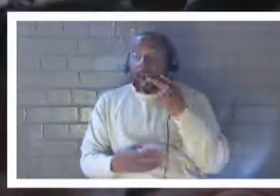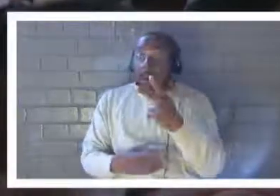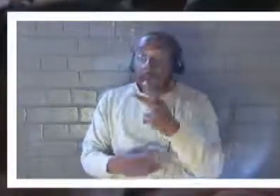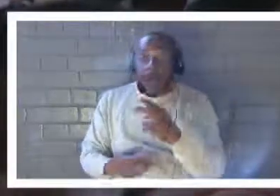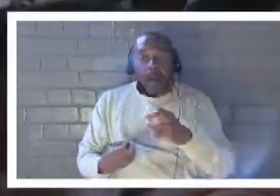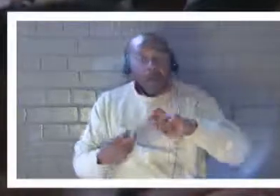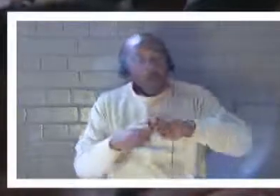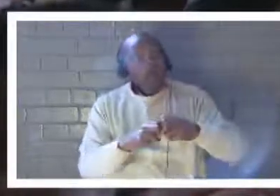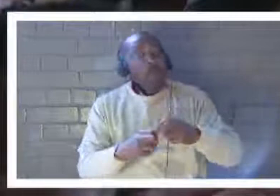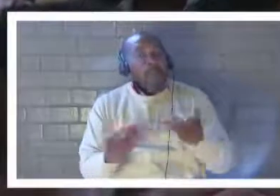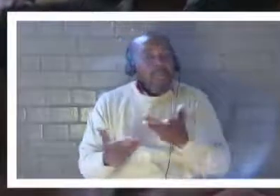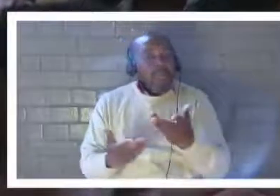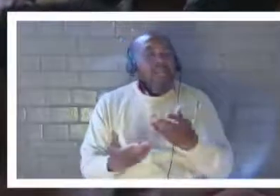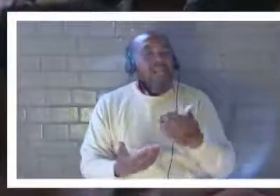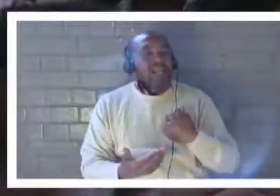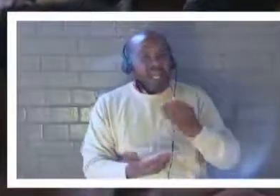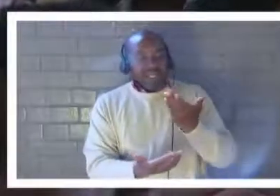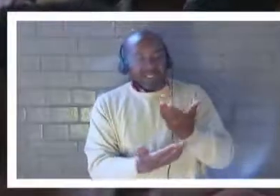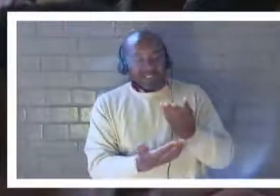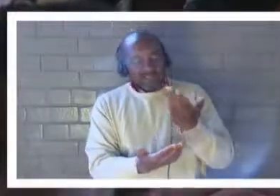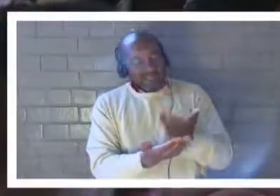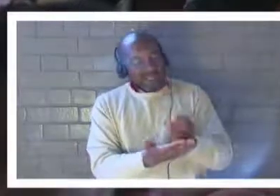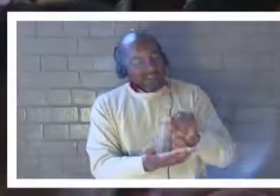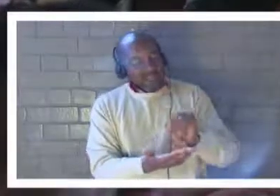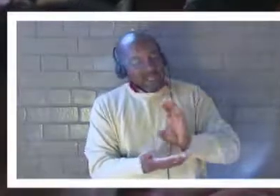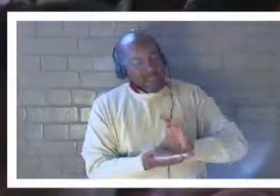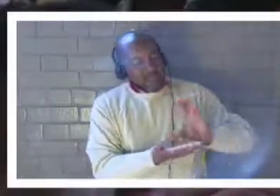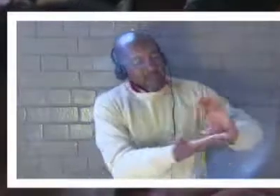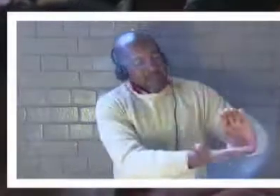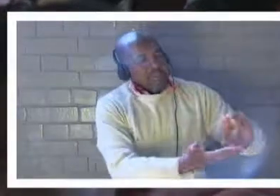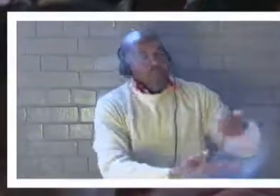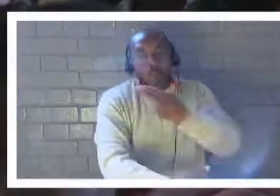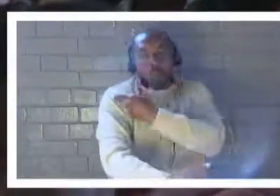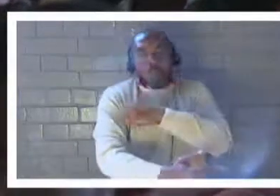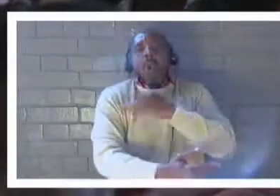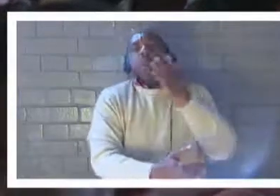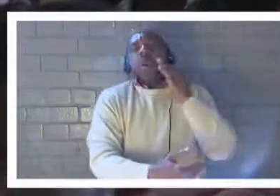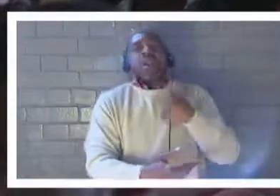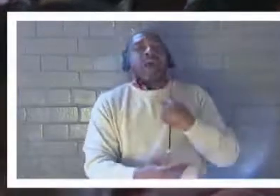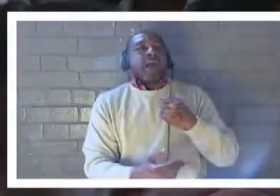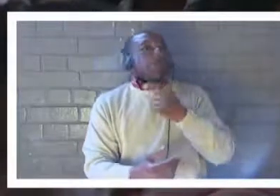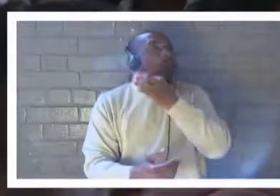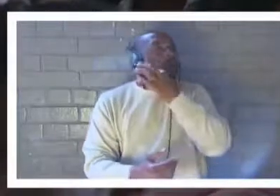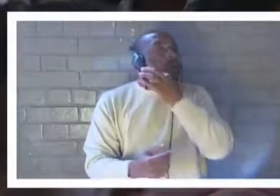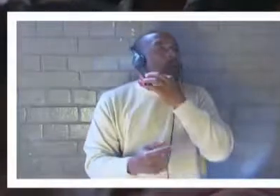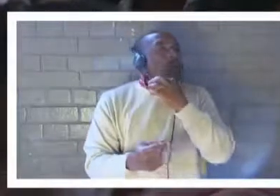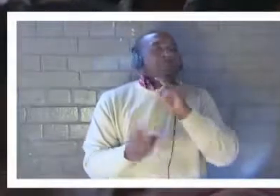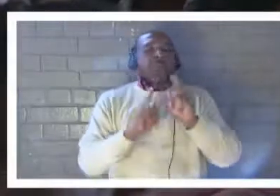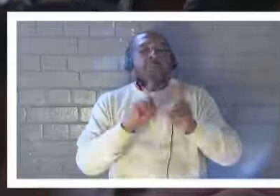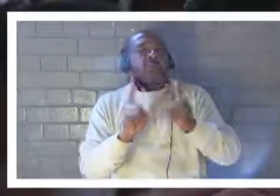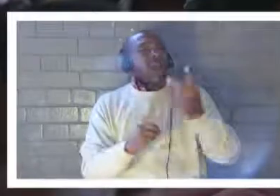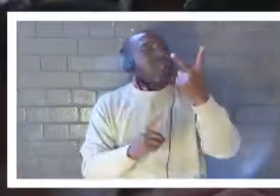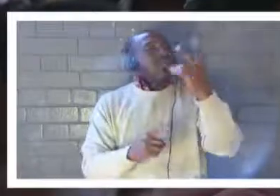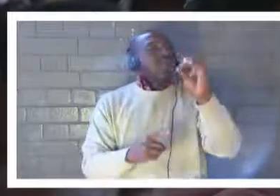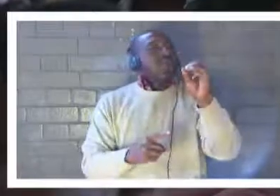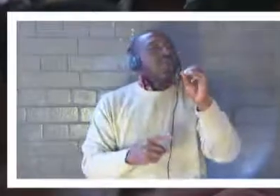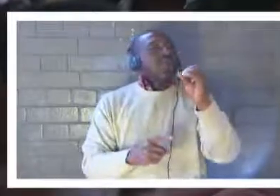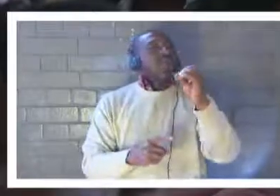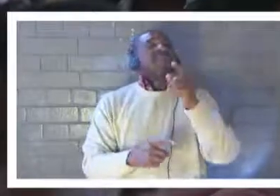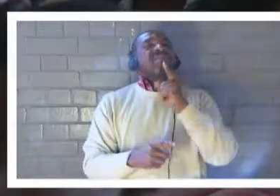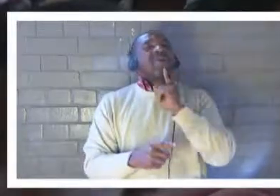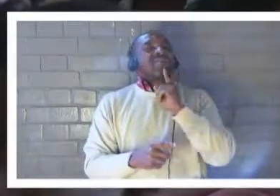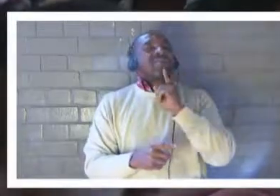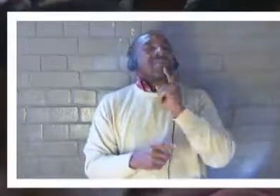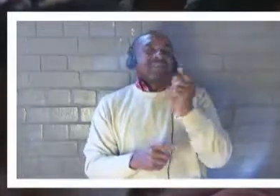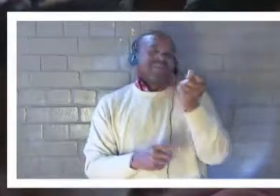it's nothing. The other day I bought 2 copper pipes to fix the battery of the calorifier, and it cost me